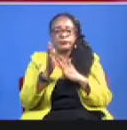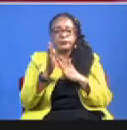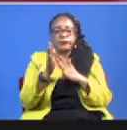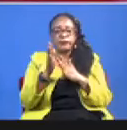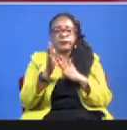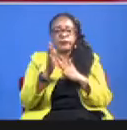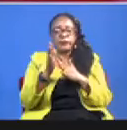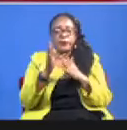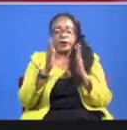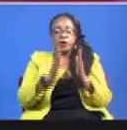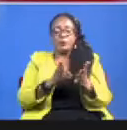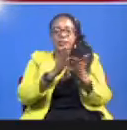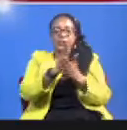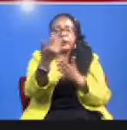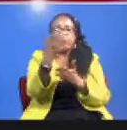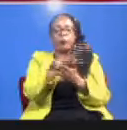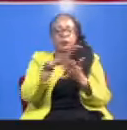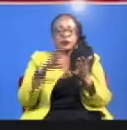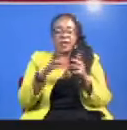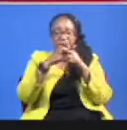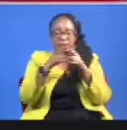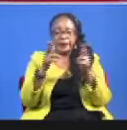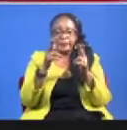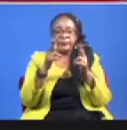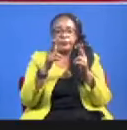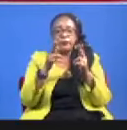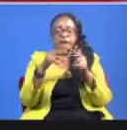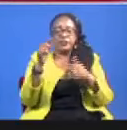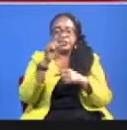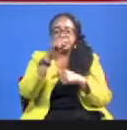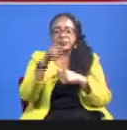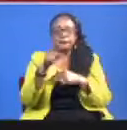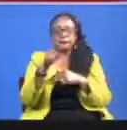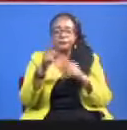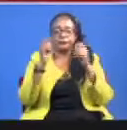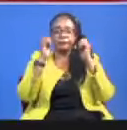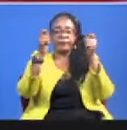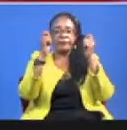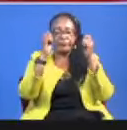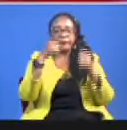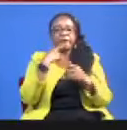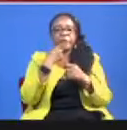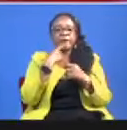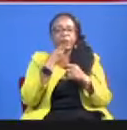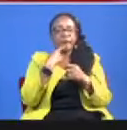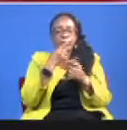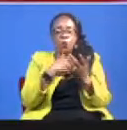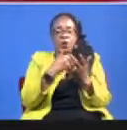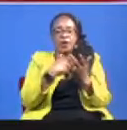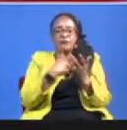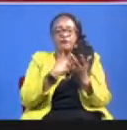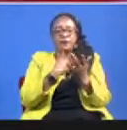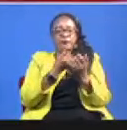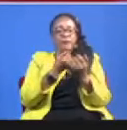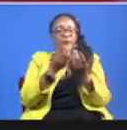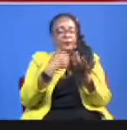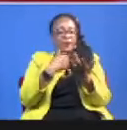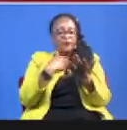plans to do things? The Kenya National Commission on Human Rights, at the beginning of the Gen Z